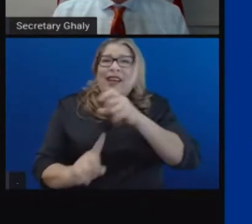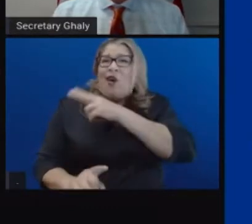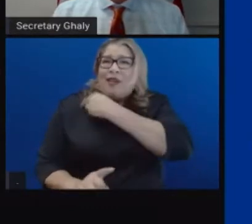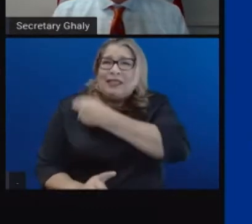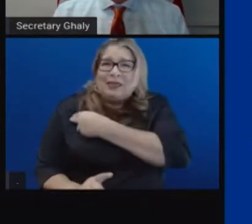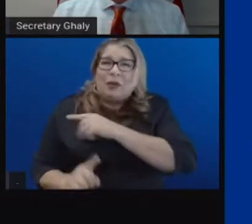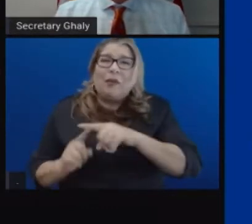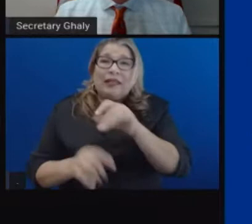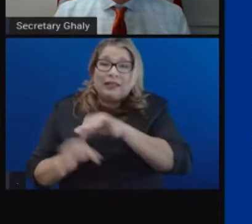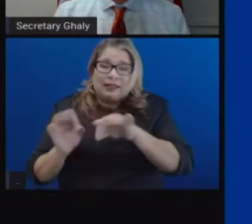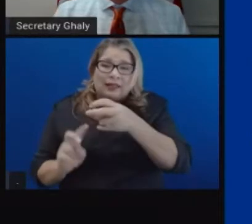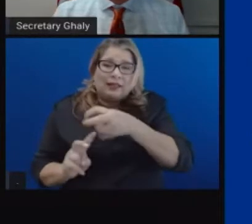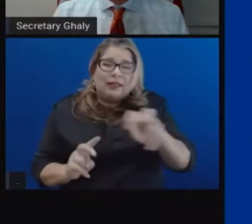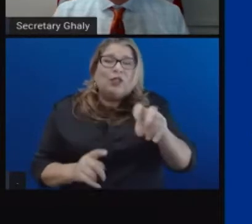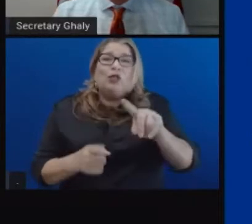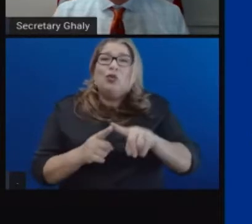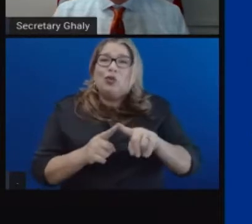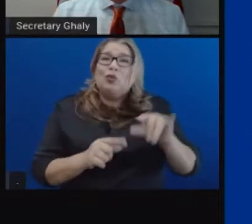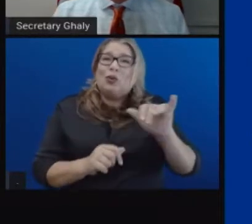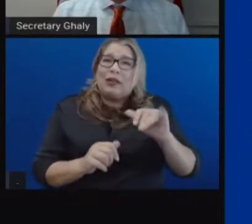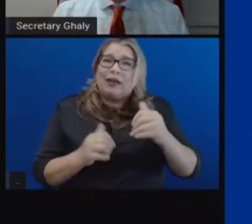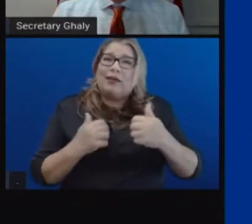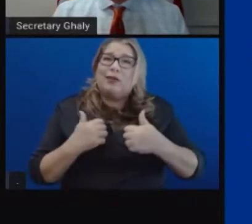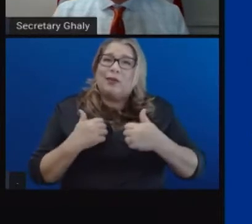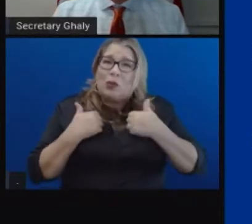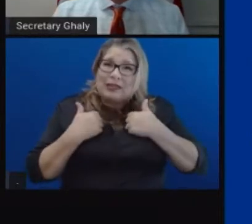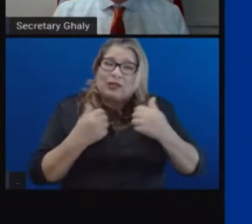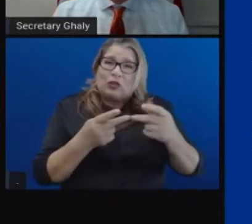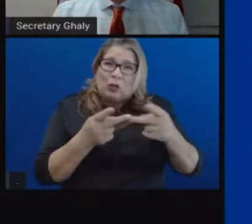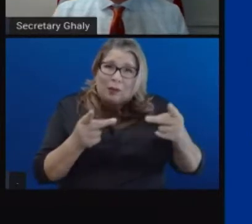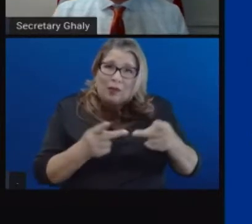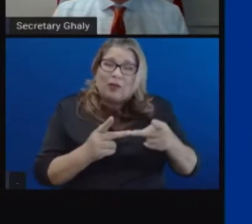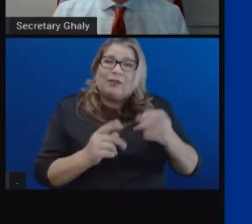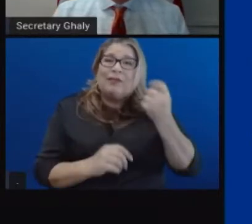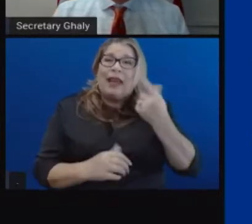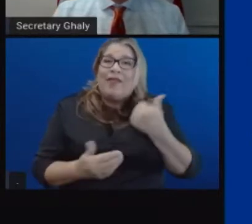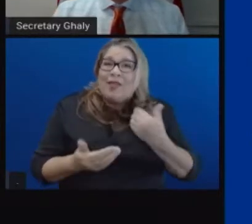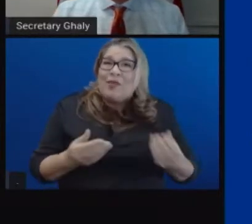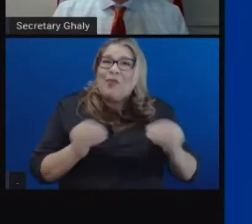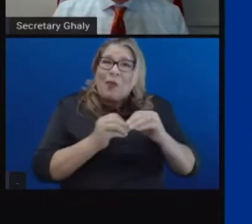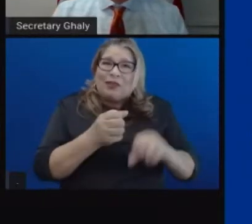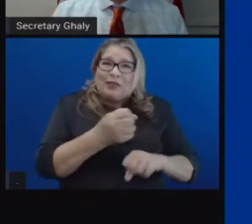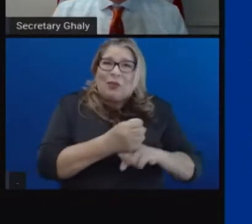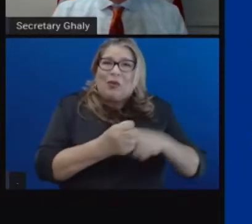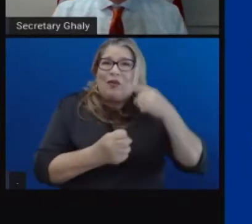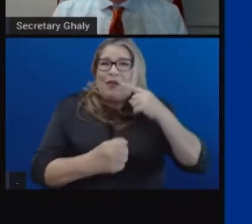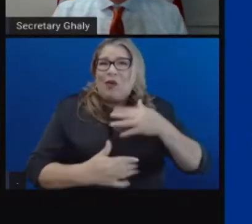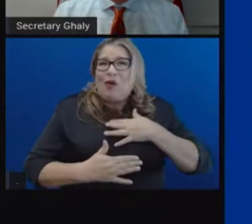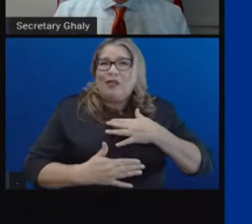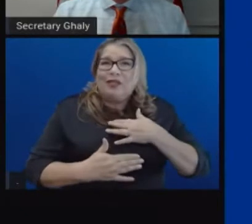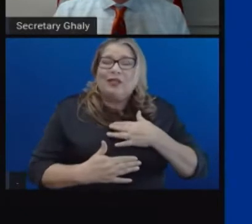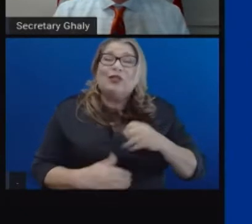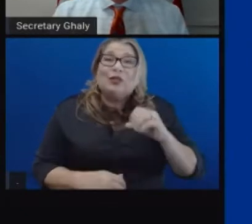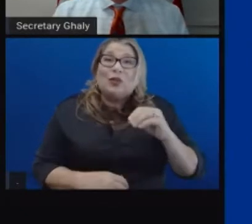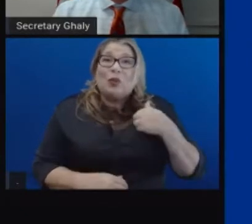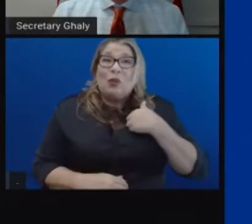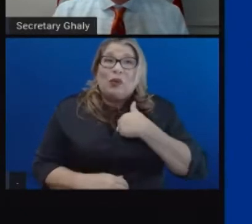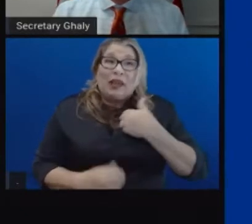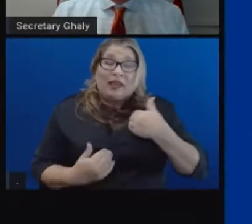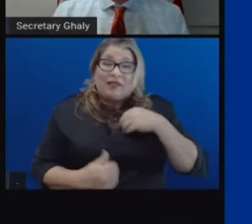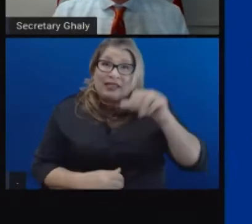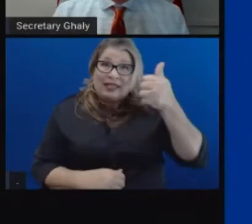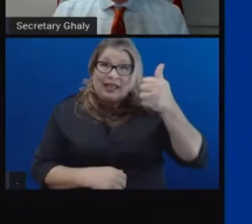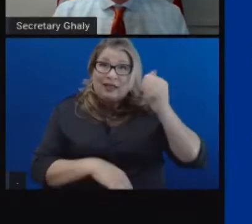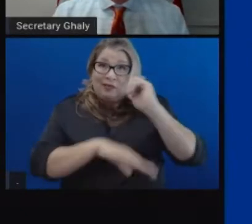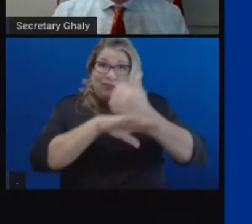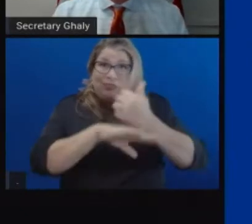in Los Angeles has 30 patients, and we have capacity to add over 100 more across the state. These will be built